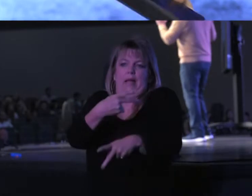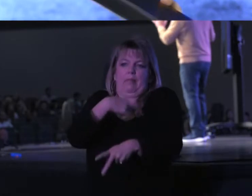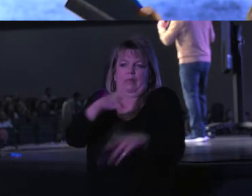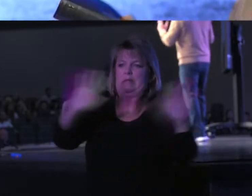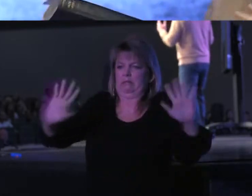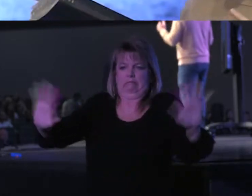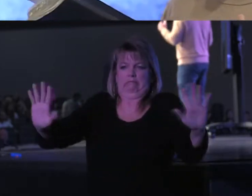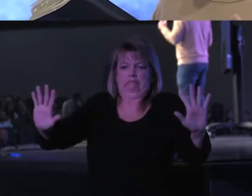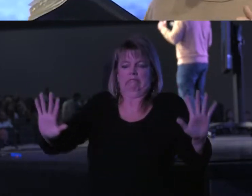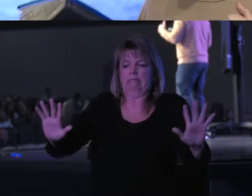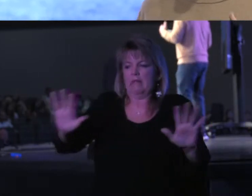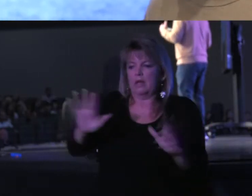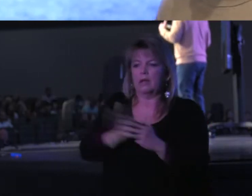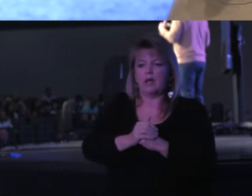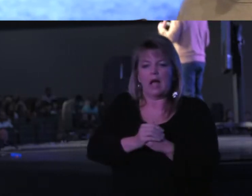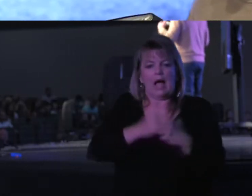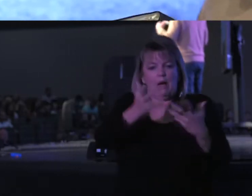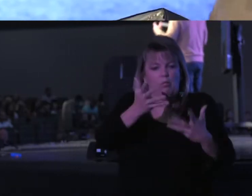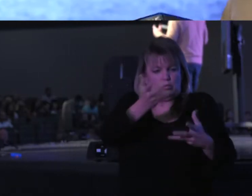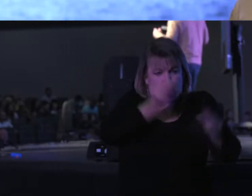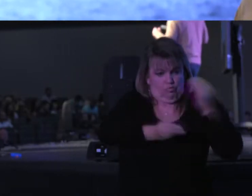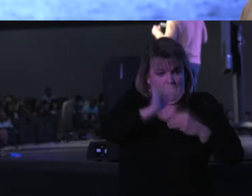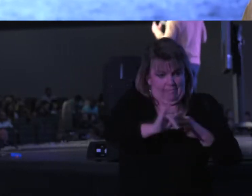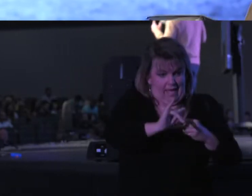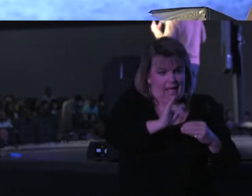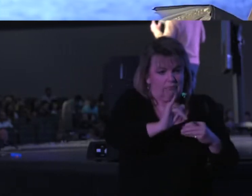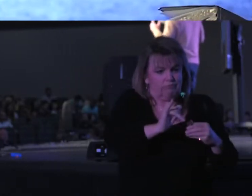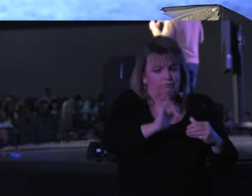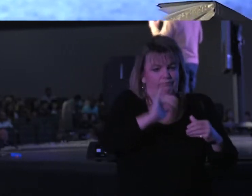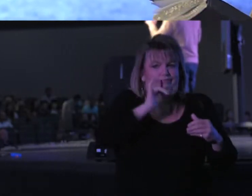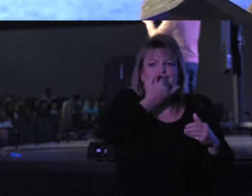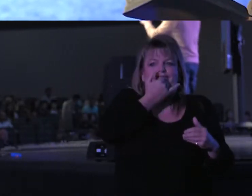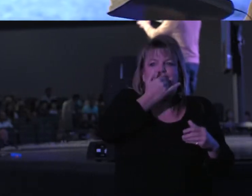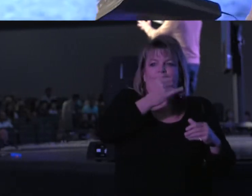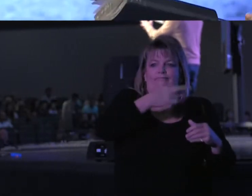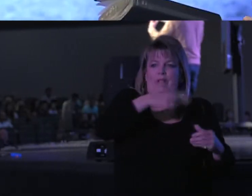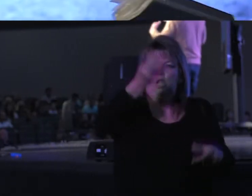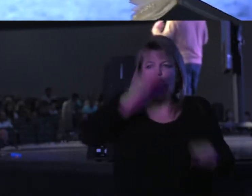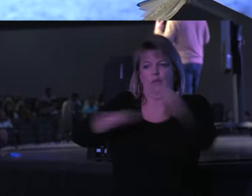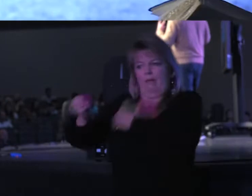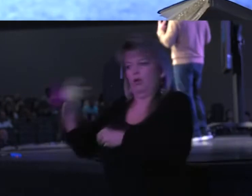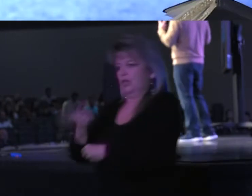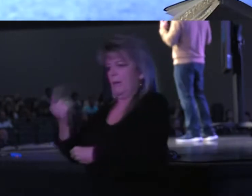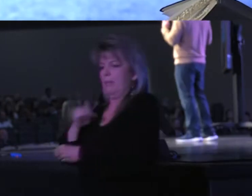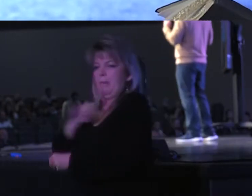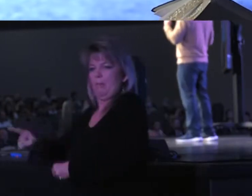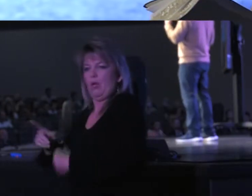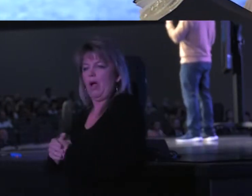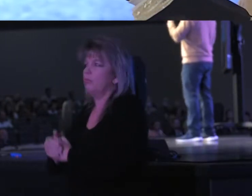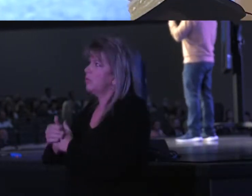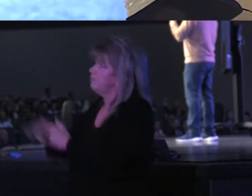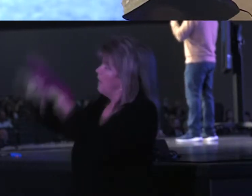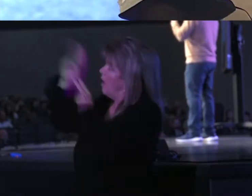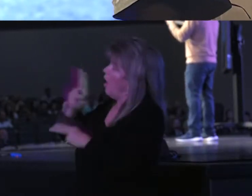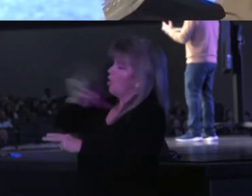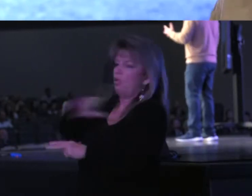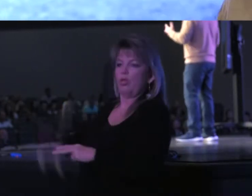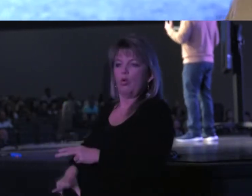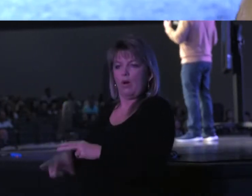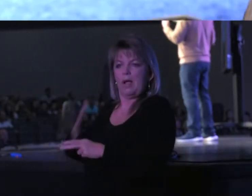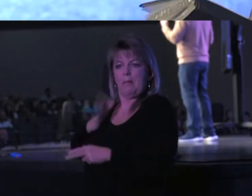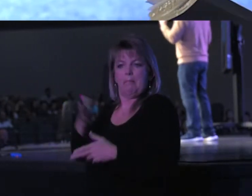want to trade it for something that's pure and authentic. I want to honor the Lord in my attempts to be in